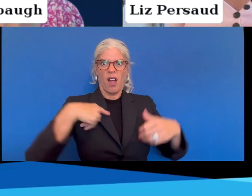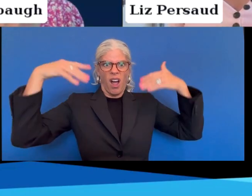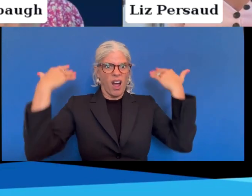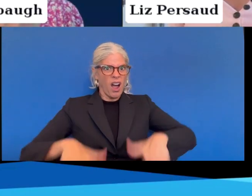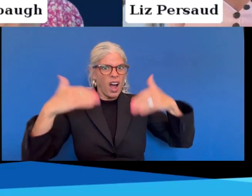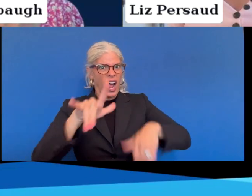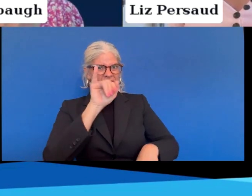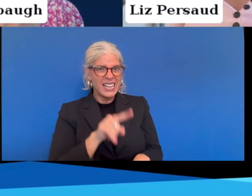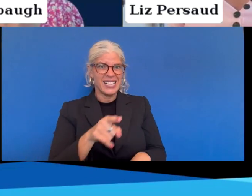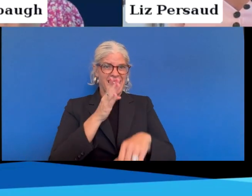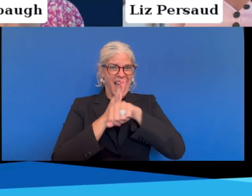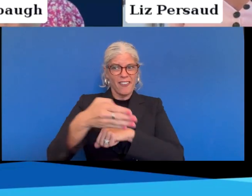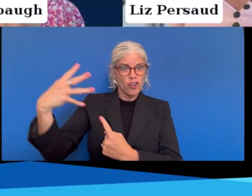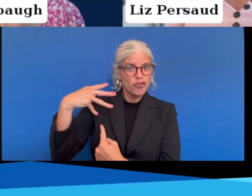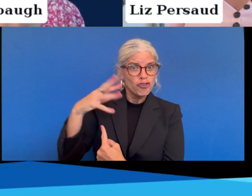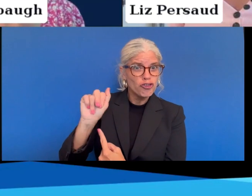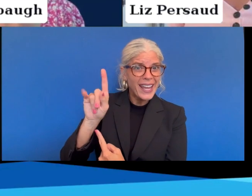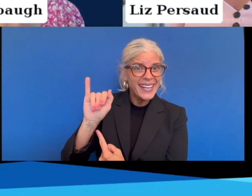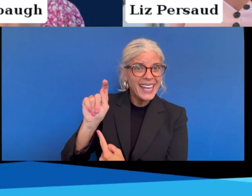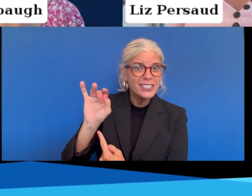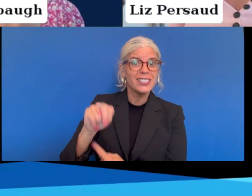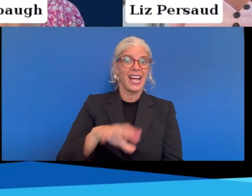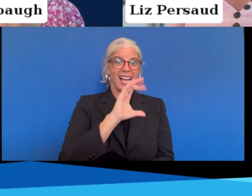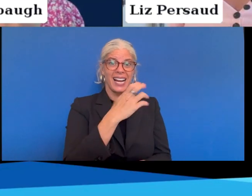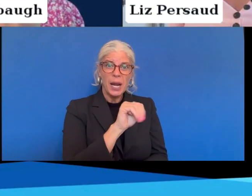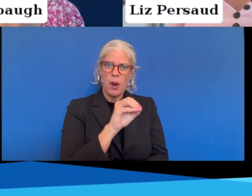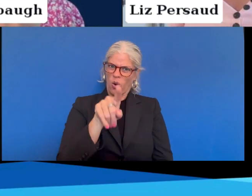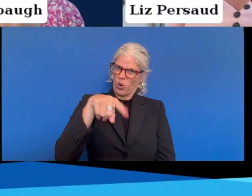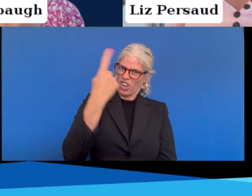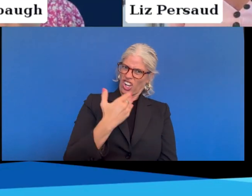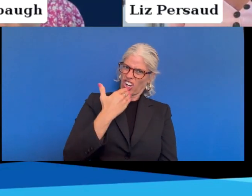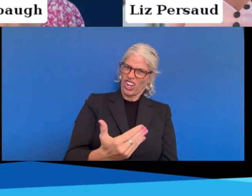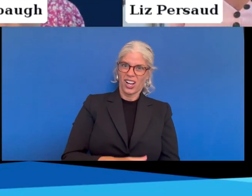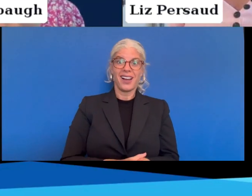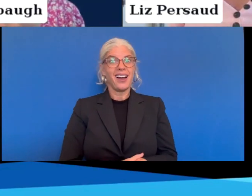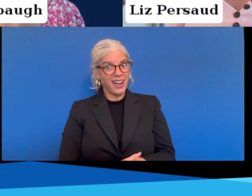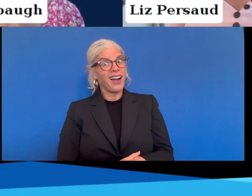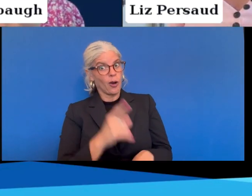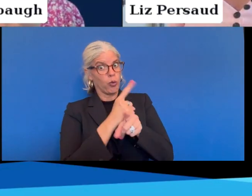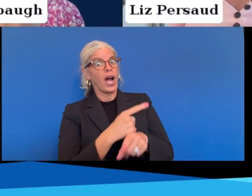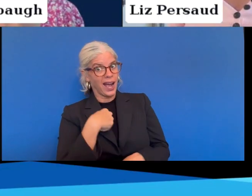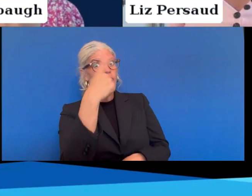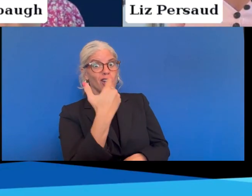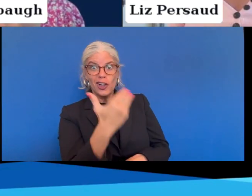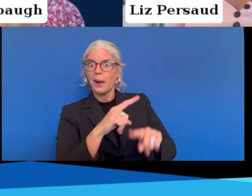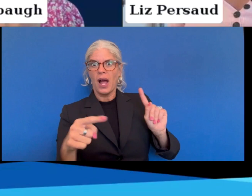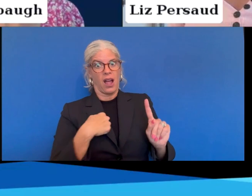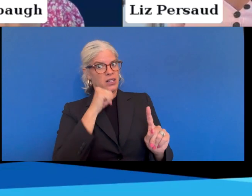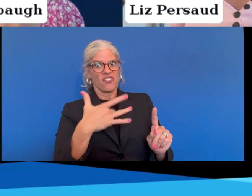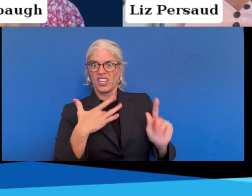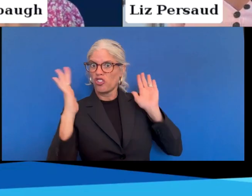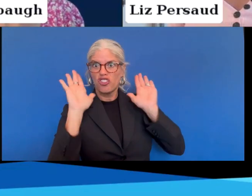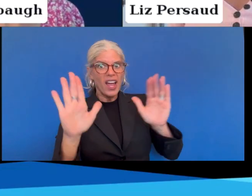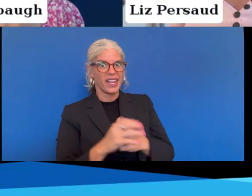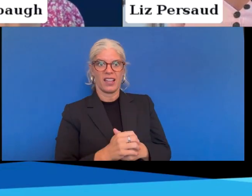after radiation and chemo, you look great, right? But I just didn't feel great. And yeah, a lot of that.